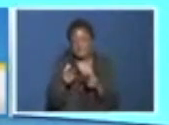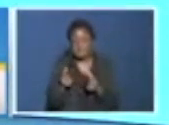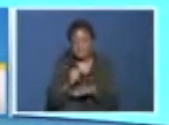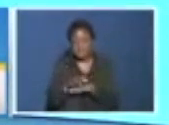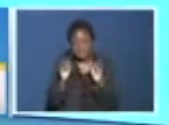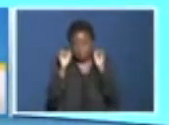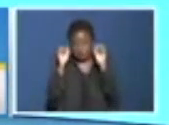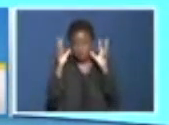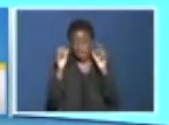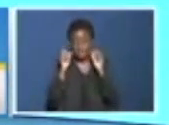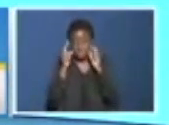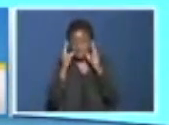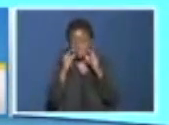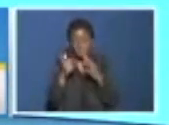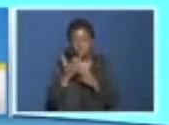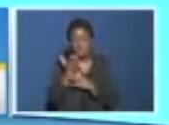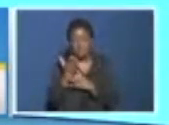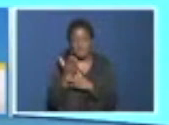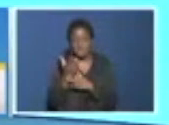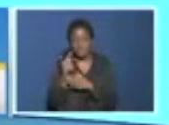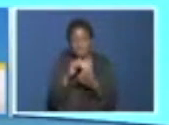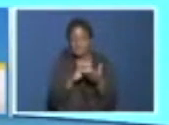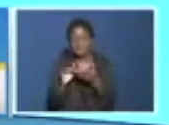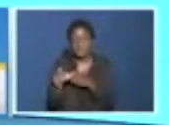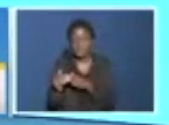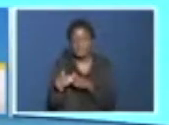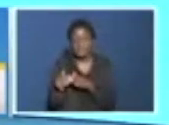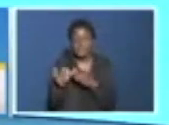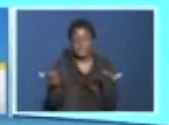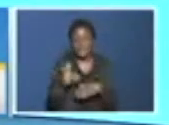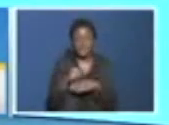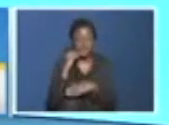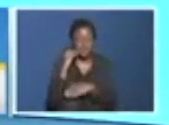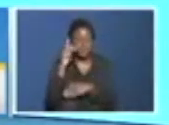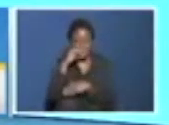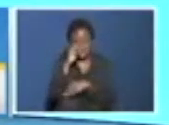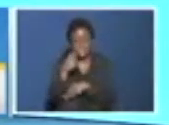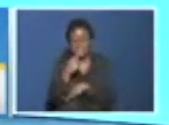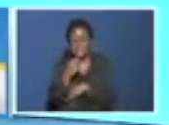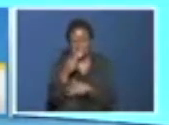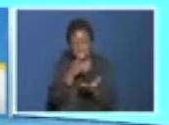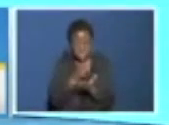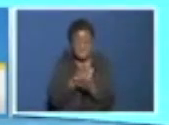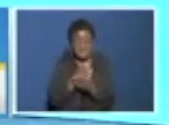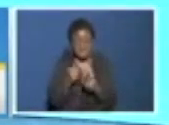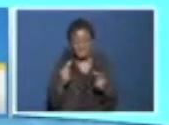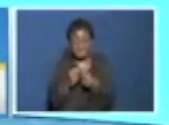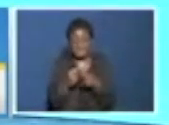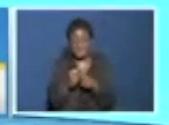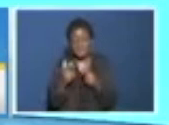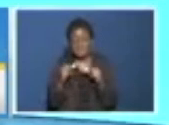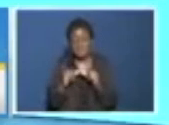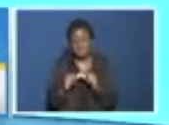and international community. Here at home, the Prime Minister says Haiti's crisis remains a concern for the Bahamas and,